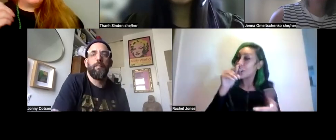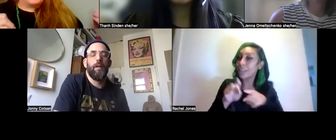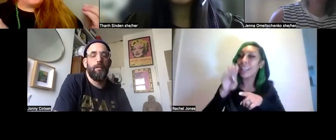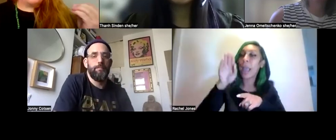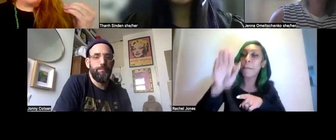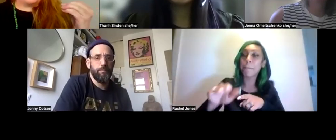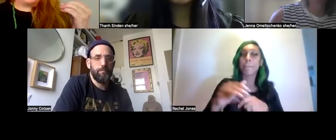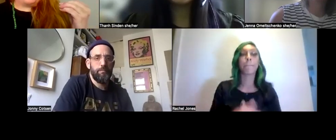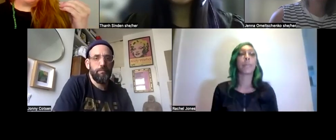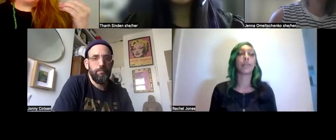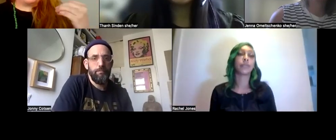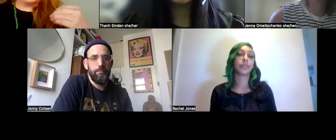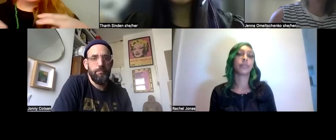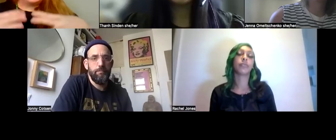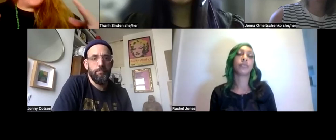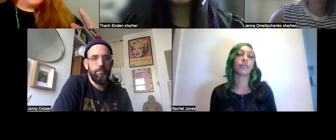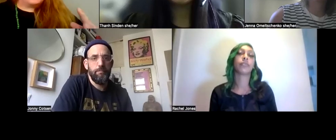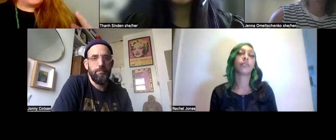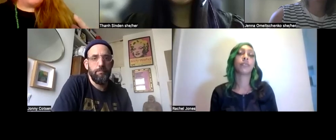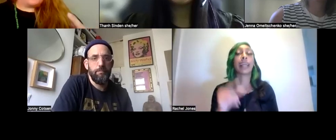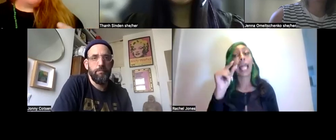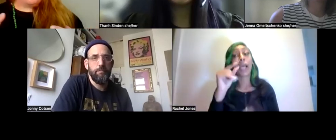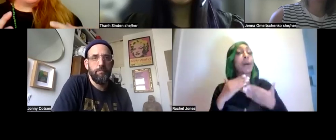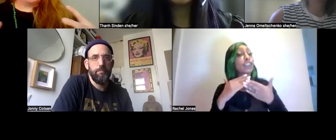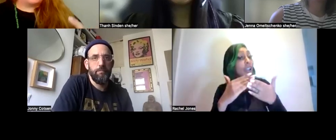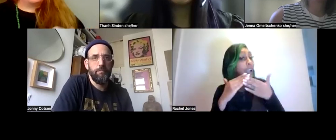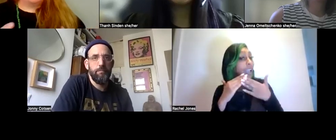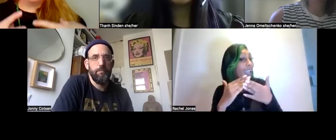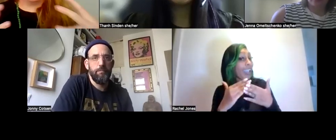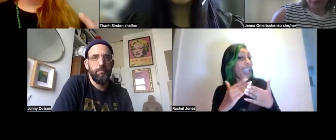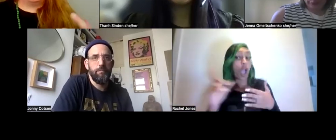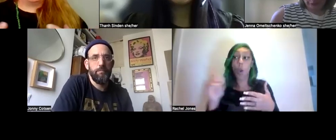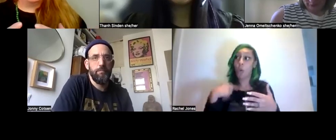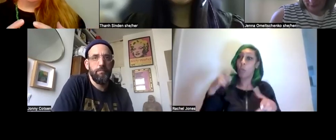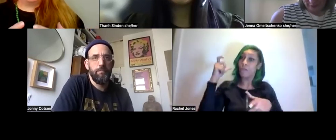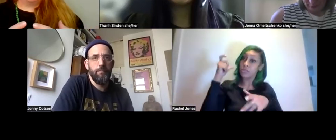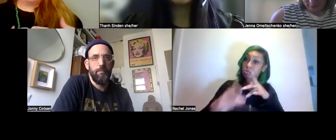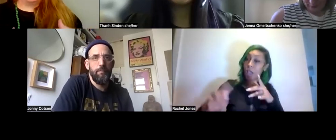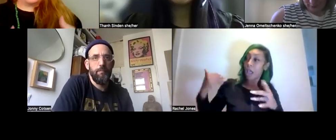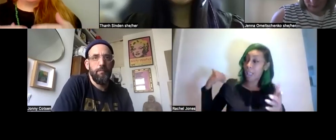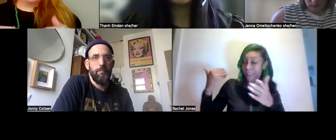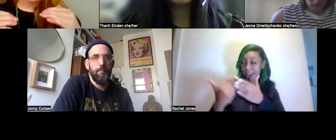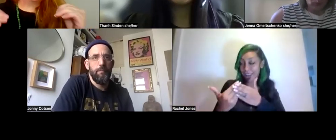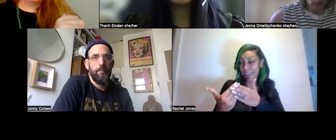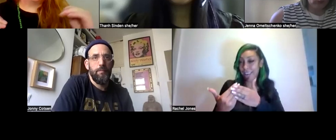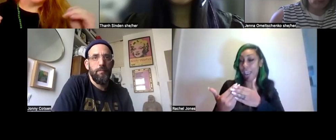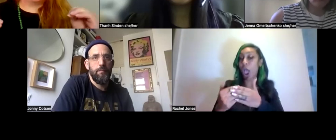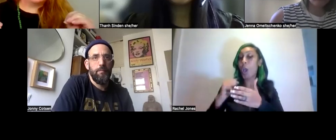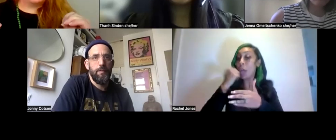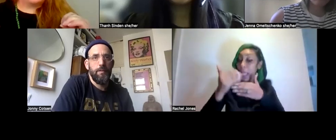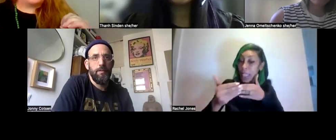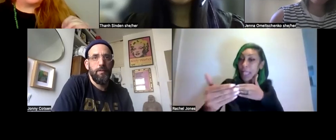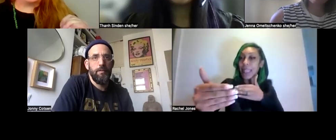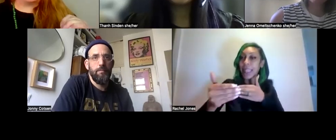be a little bit of us sharing about what we have done or what we are doing, but also kind of a real call to